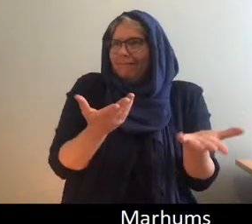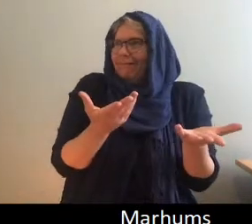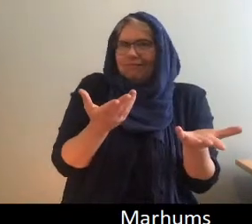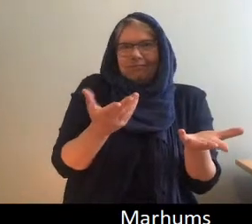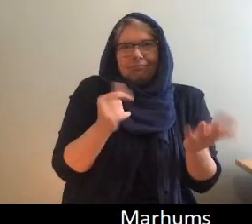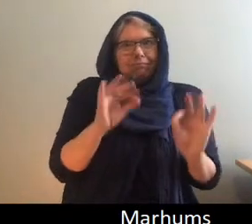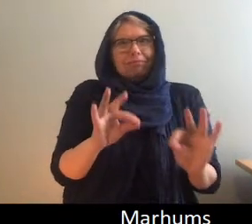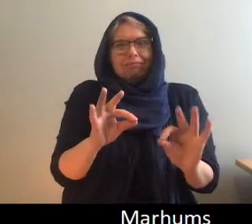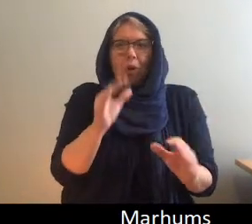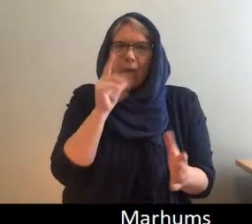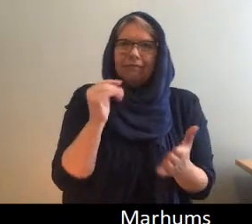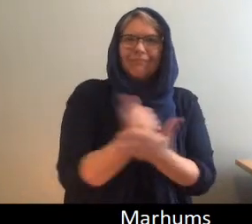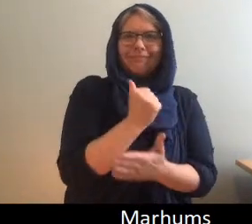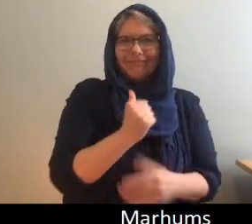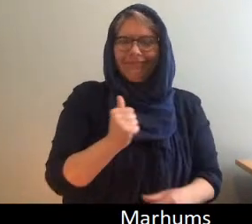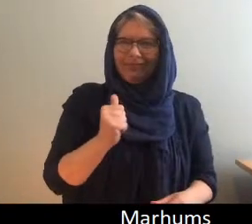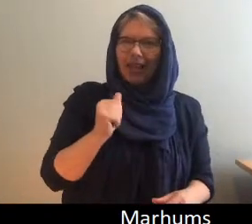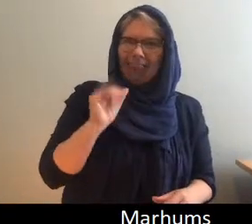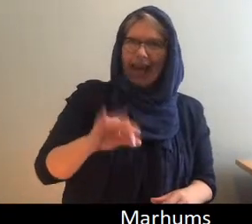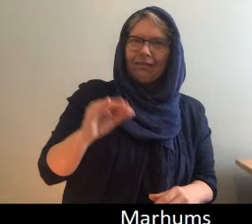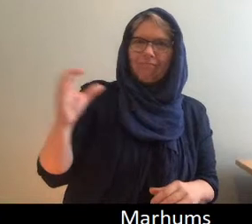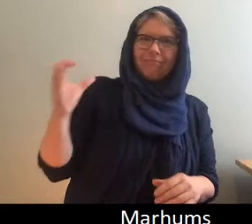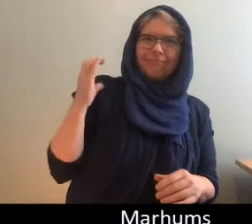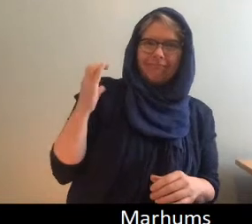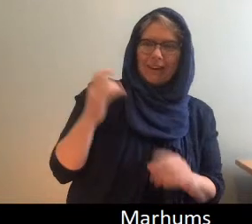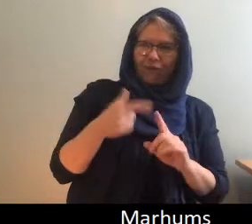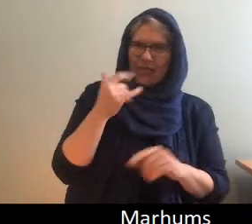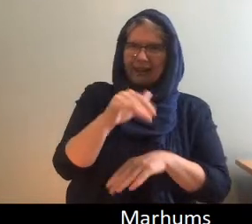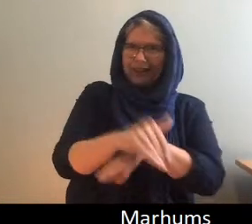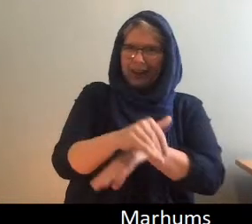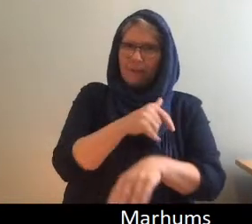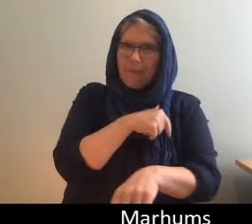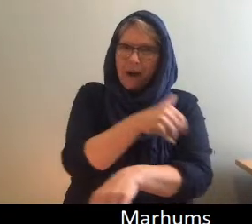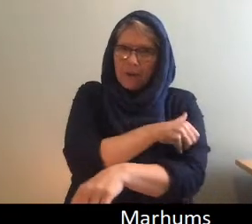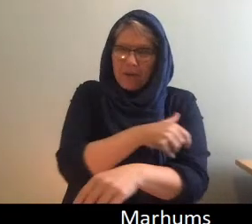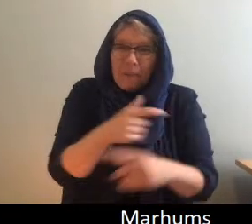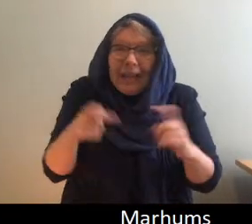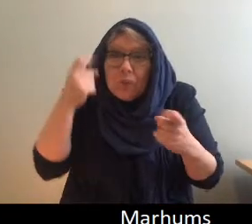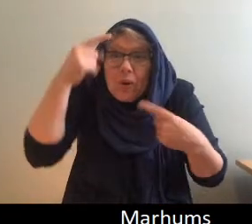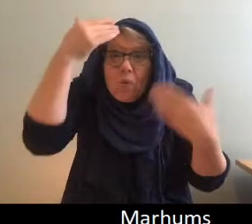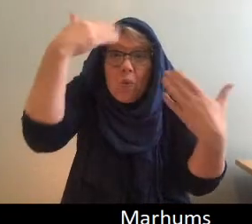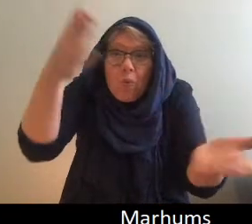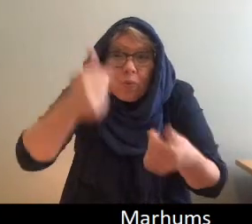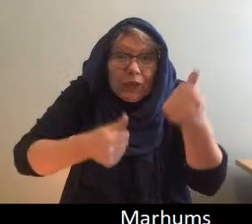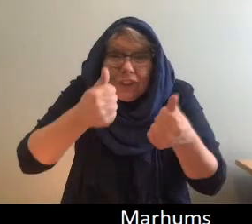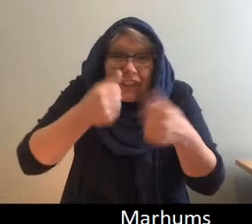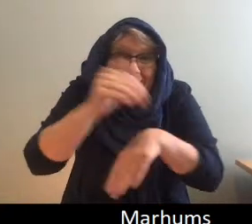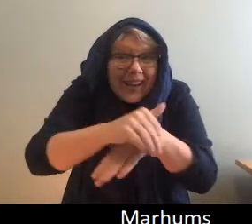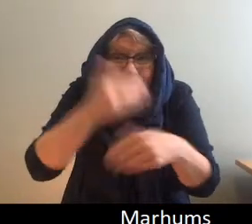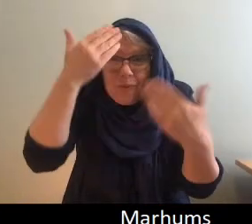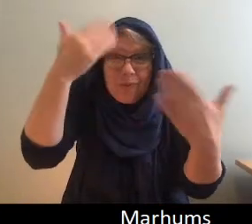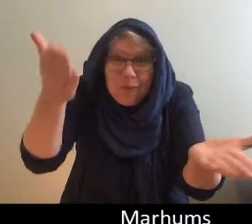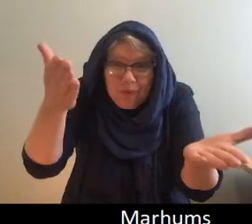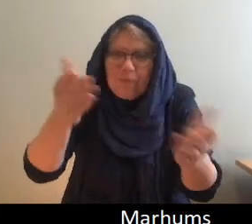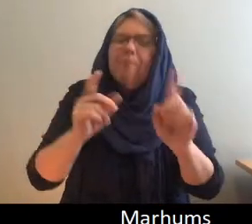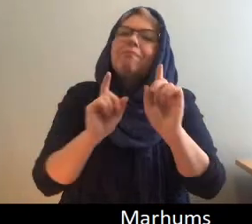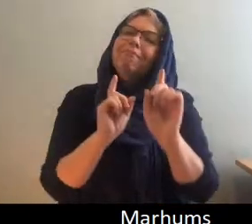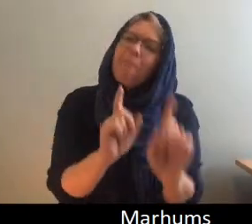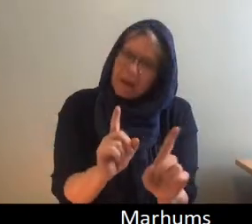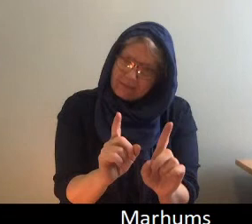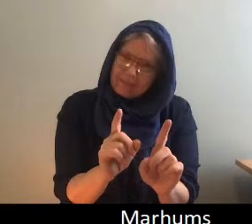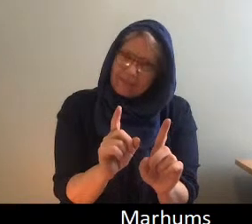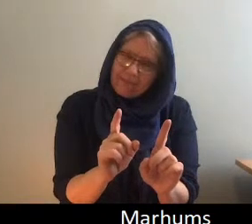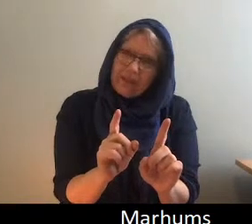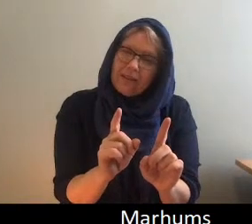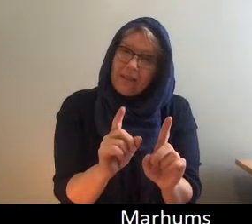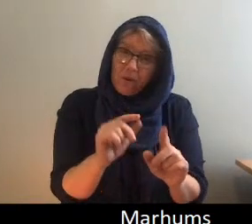has had a lot of care and concern for the Ummah. He had beseeched Allah for so many things for the community, to make